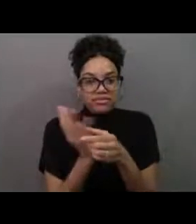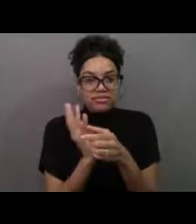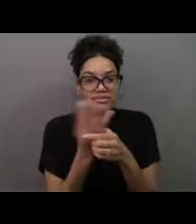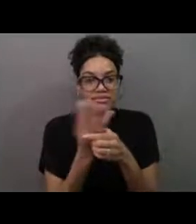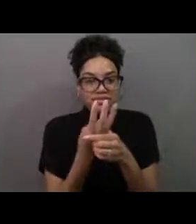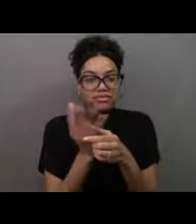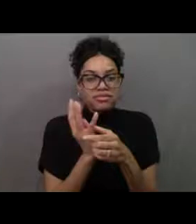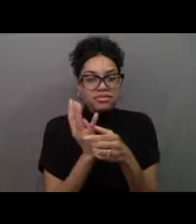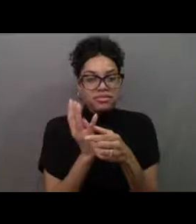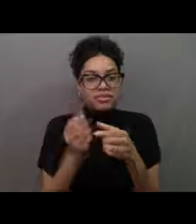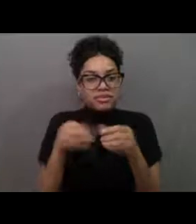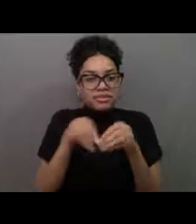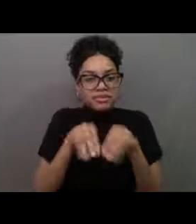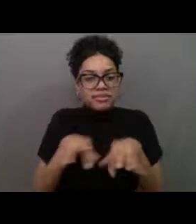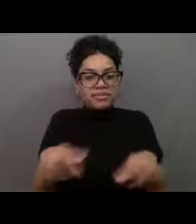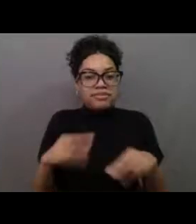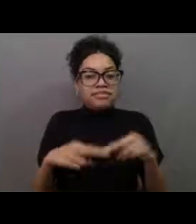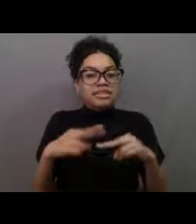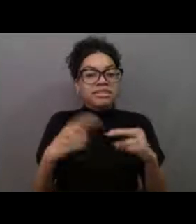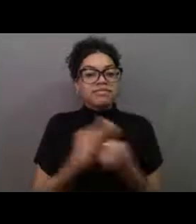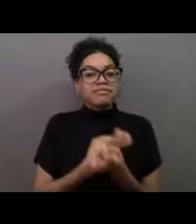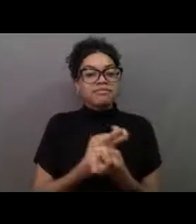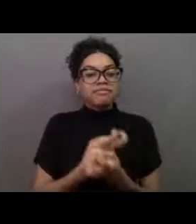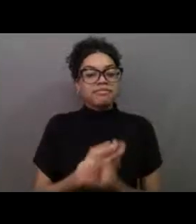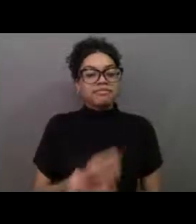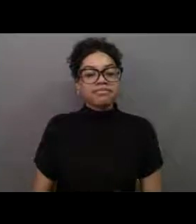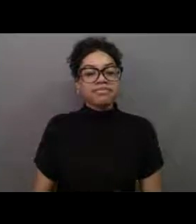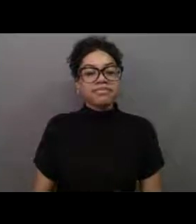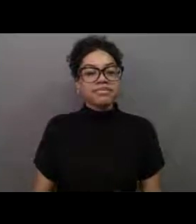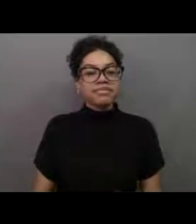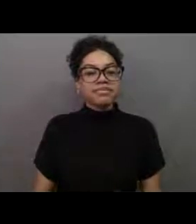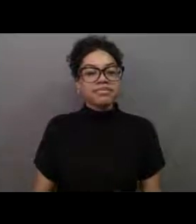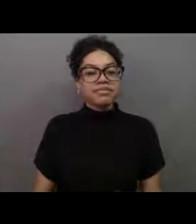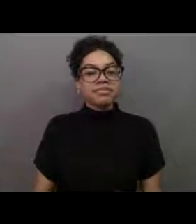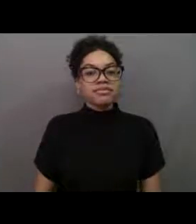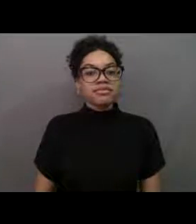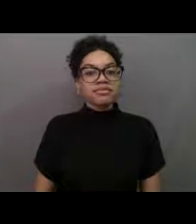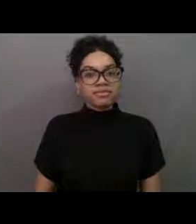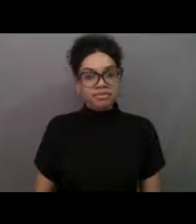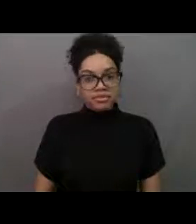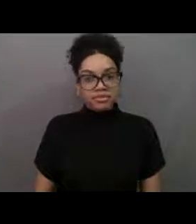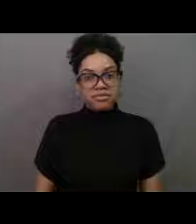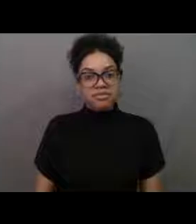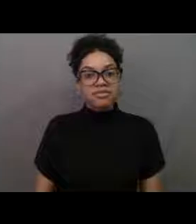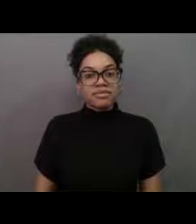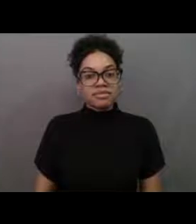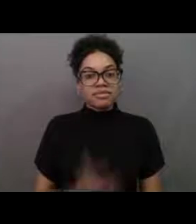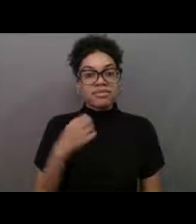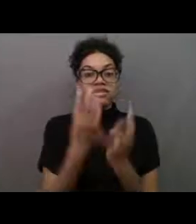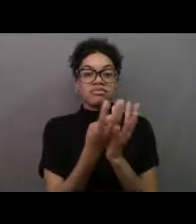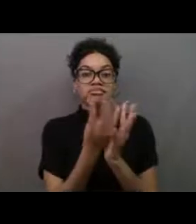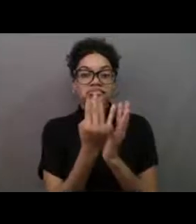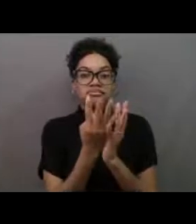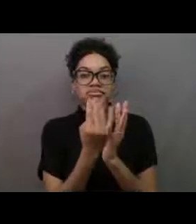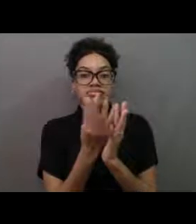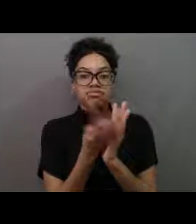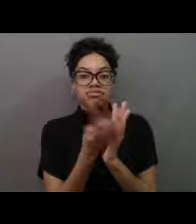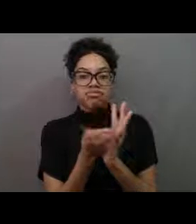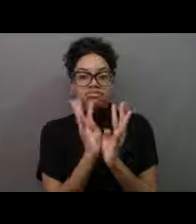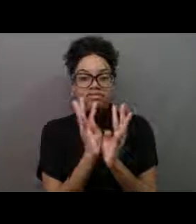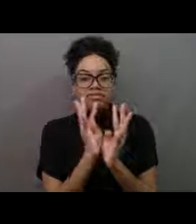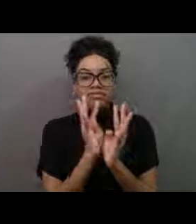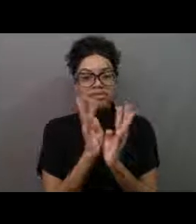is that you have a layer of living coral polyps across the surface of a hard, stony skeleton, and inside